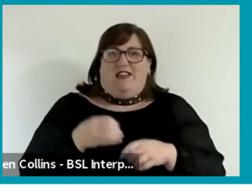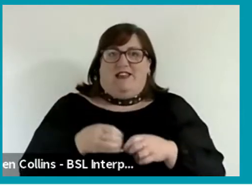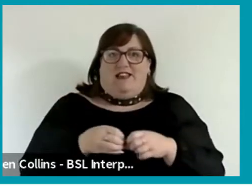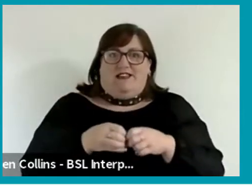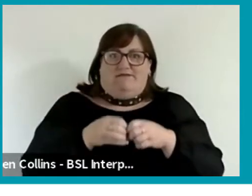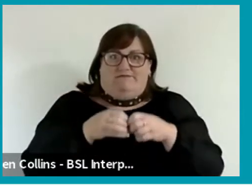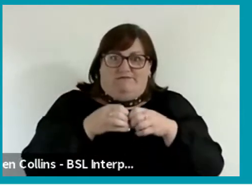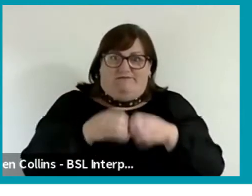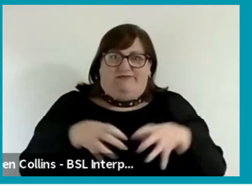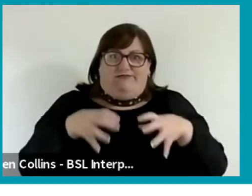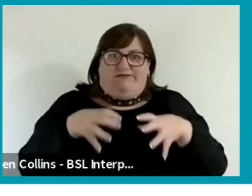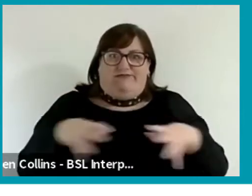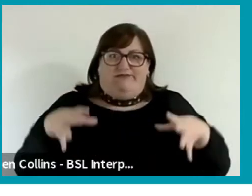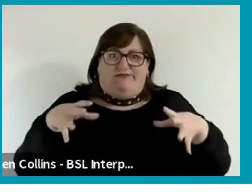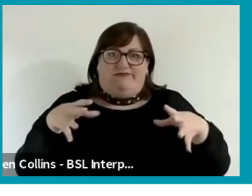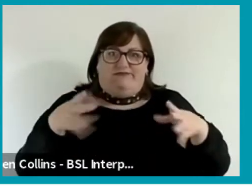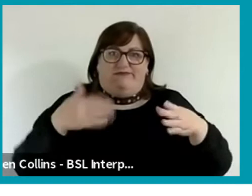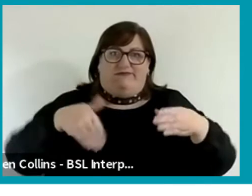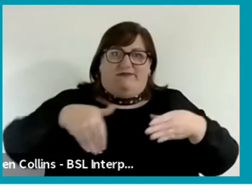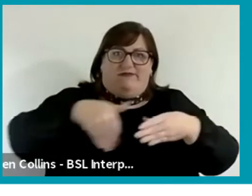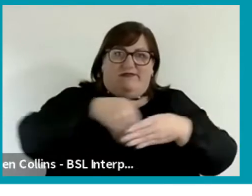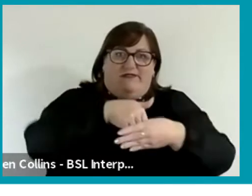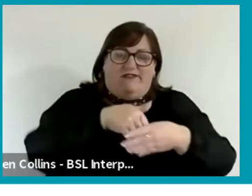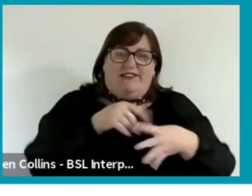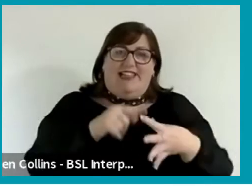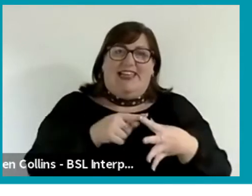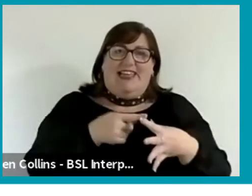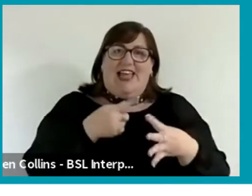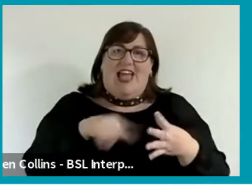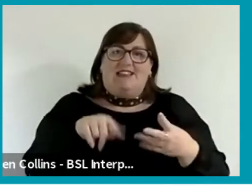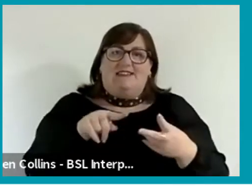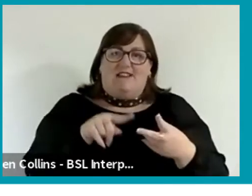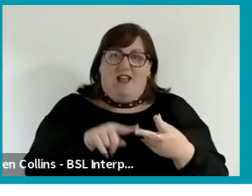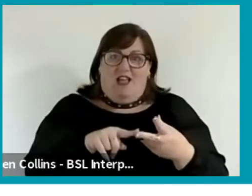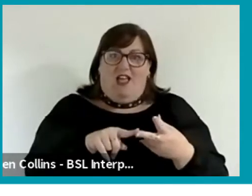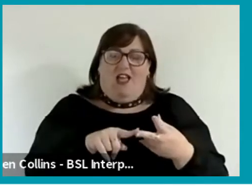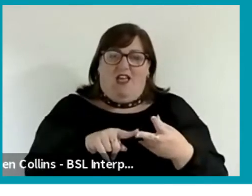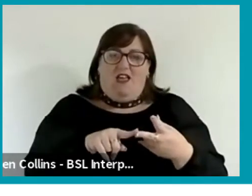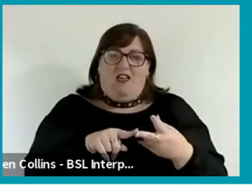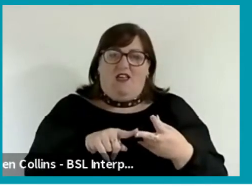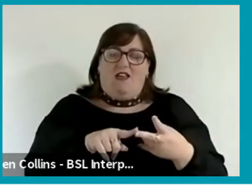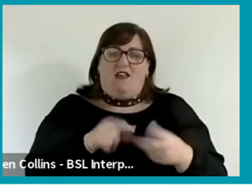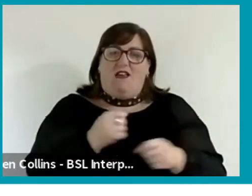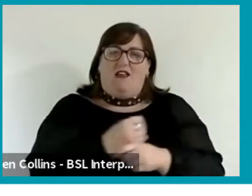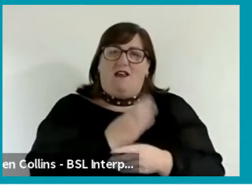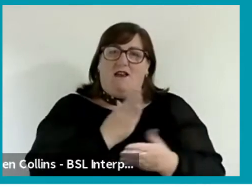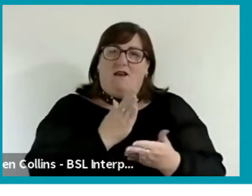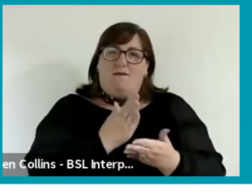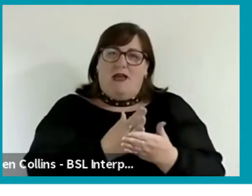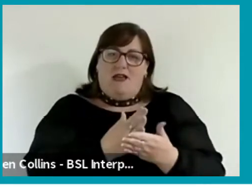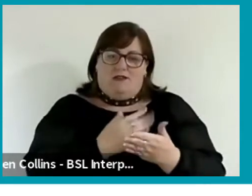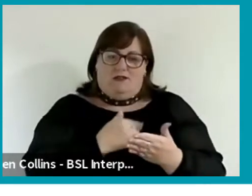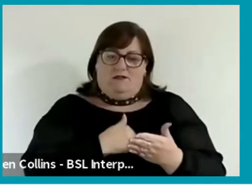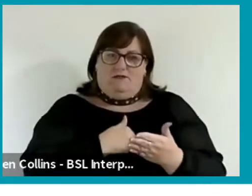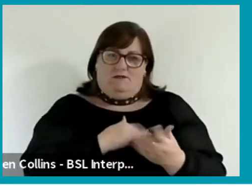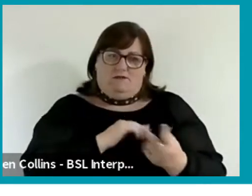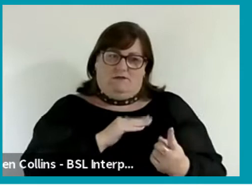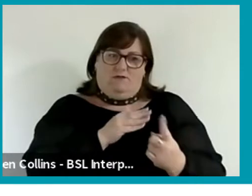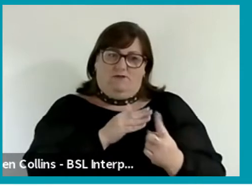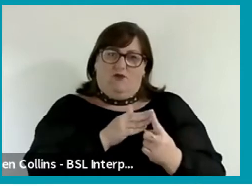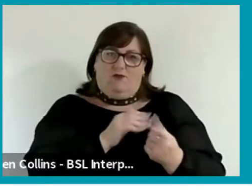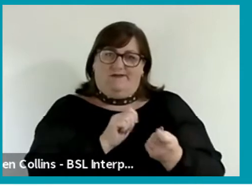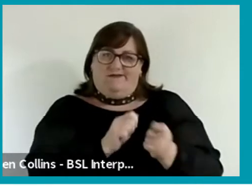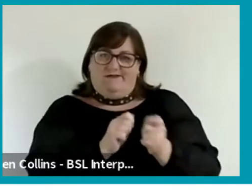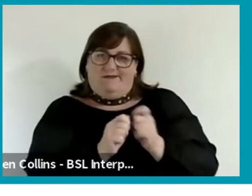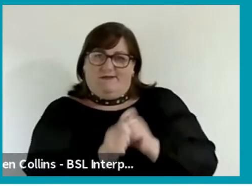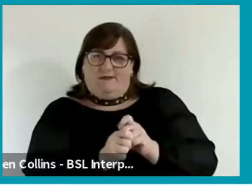involvement in the space of D&I, making sure that we adapt our approach, our procedures